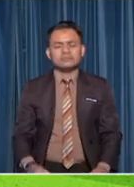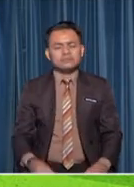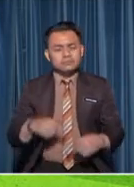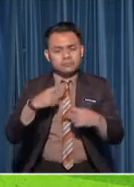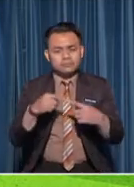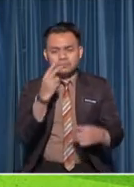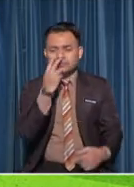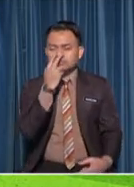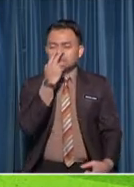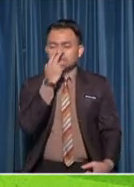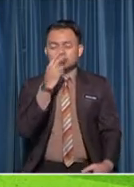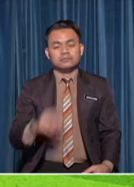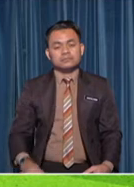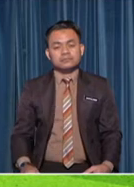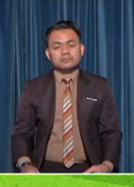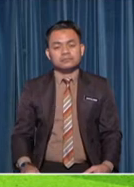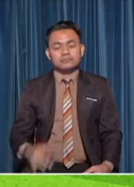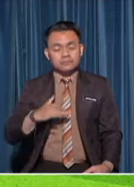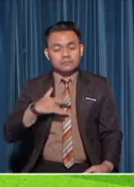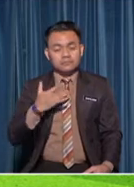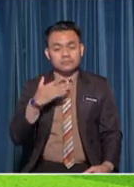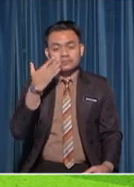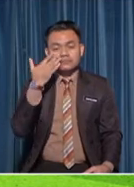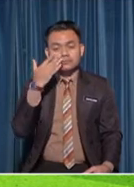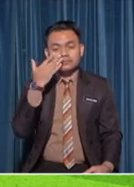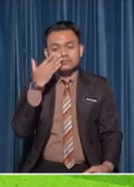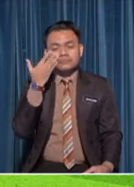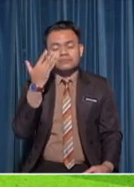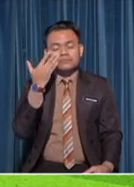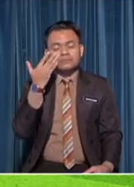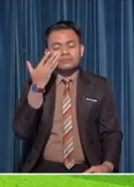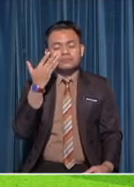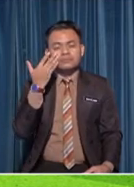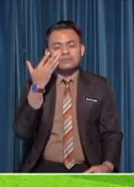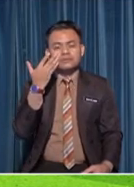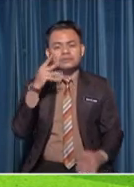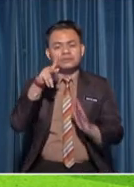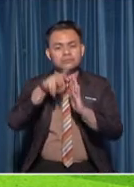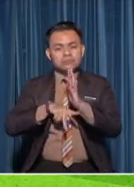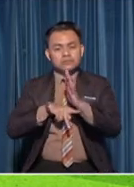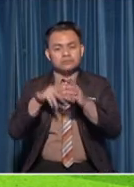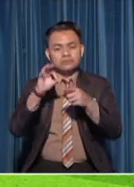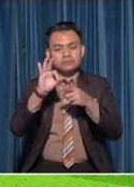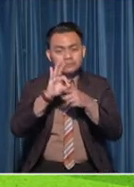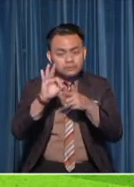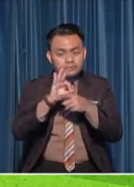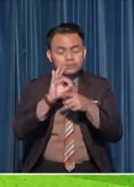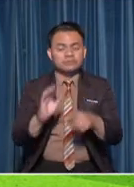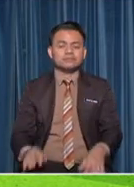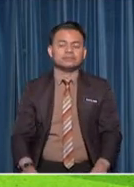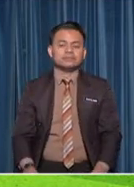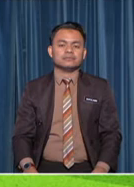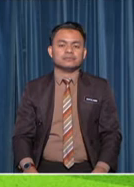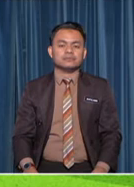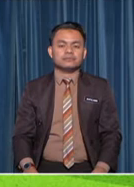cold, your sense of smell doesn't not function well. You cannot smell